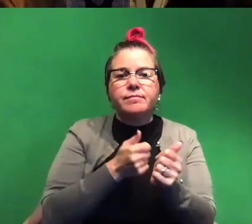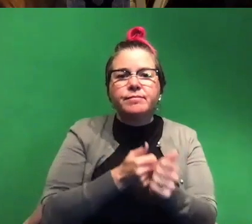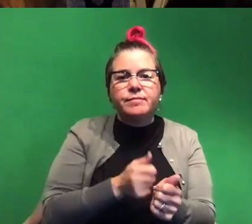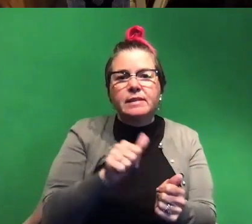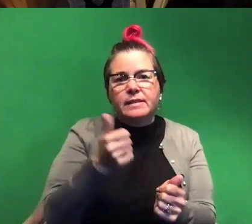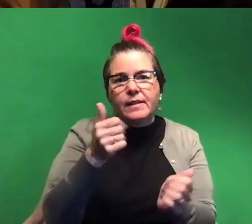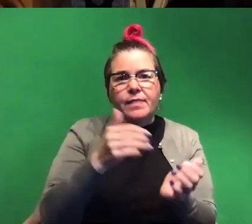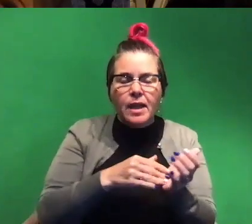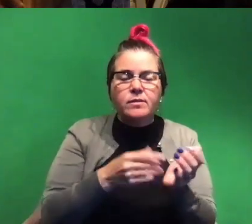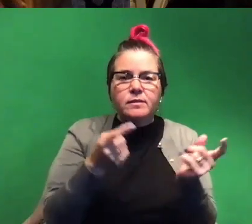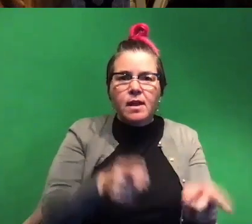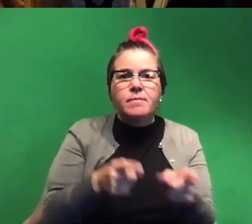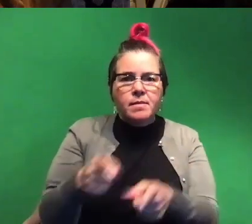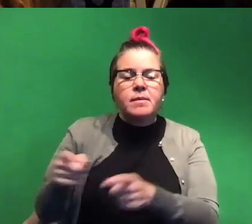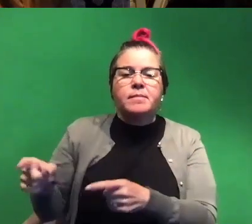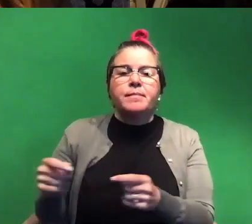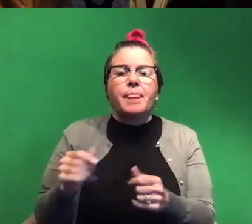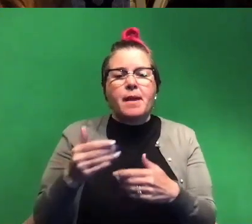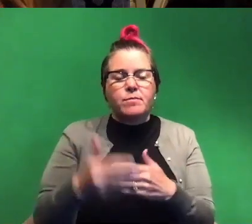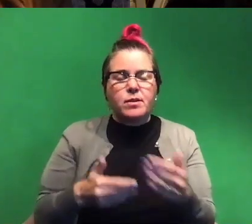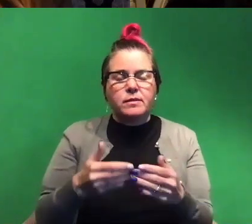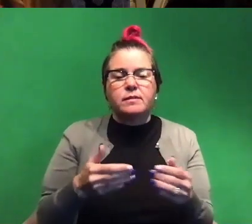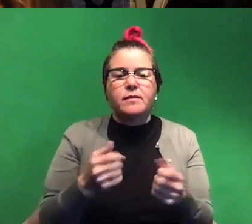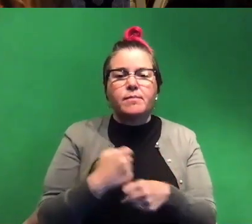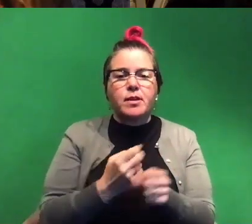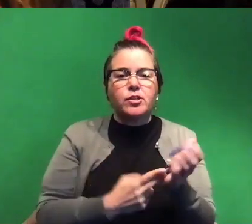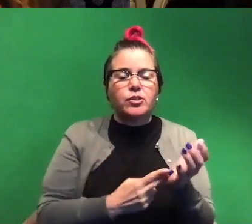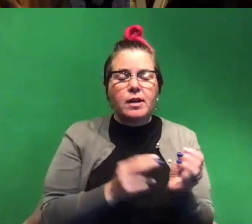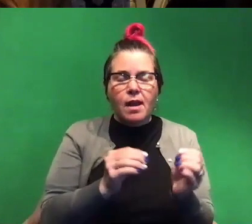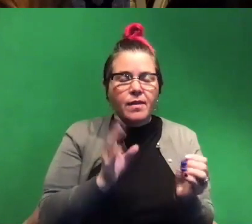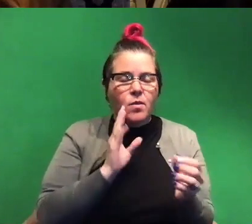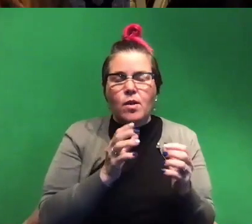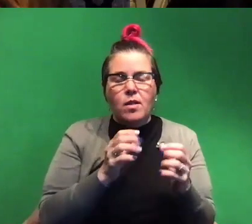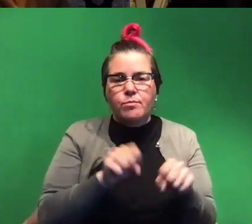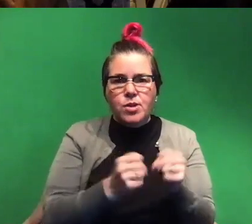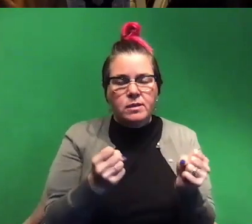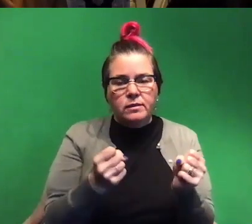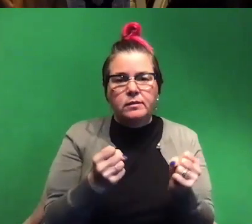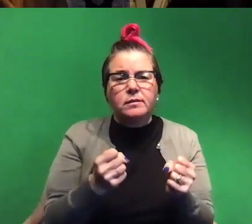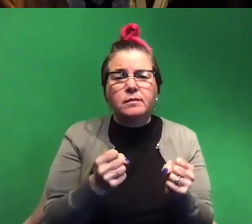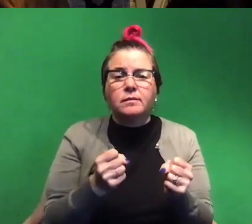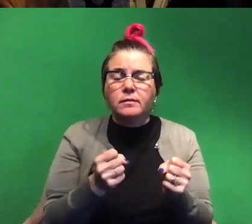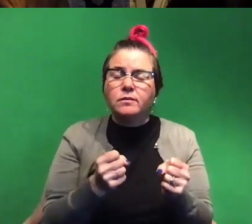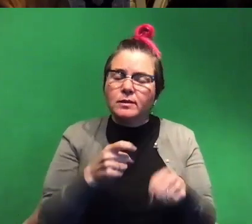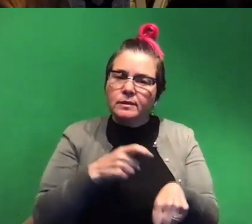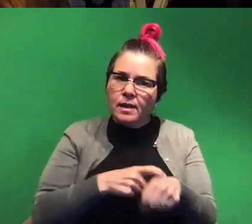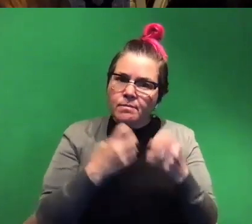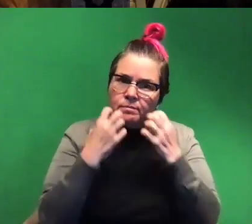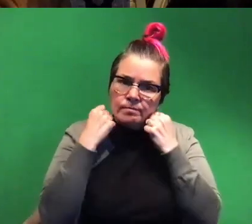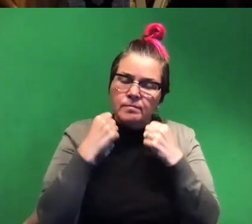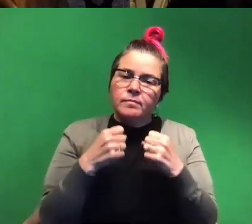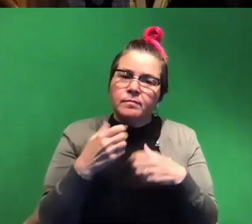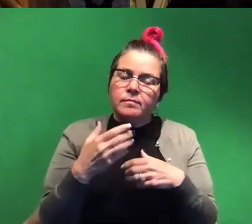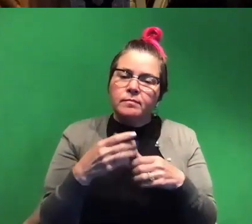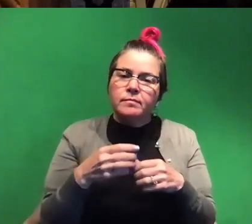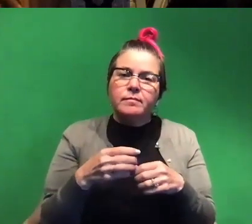iterations. So that process of making sure nothing's going to break is very time consuming, and thus it